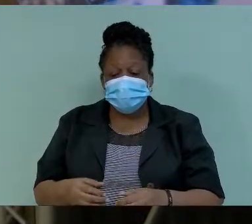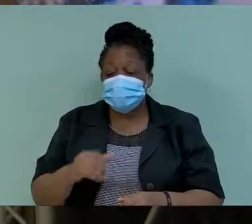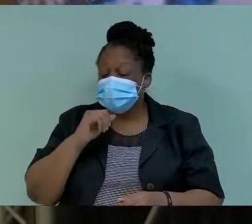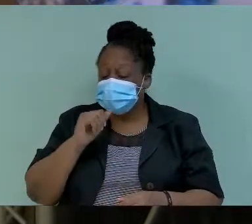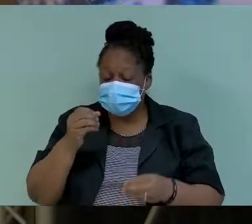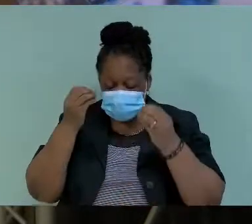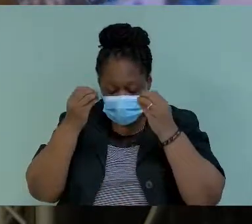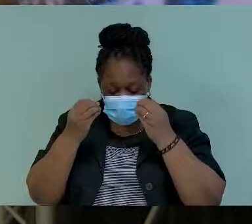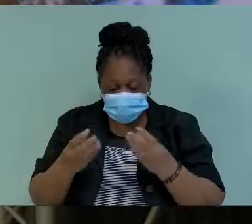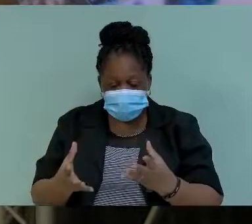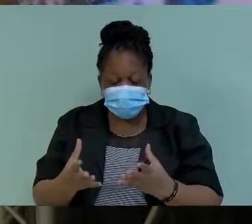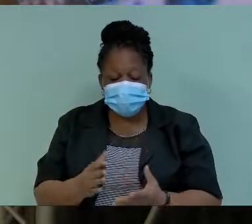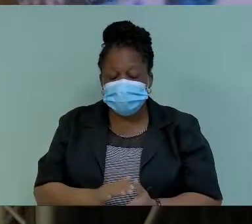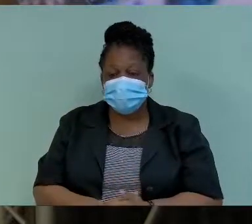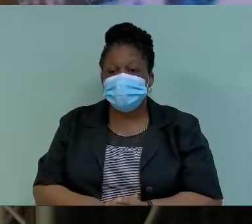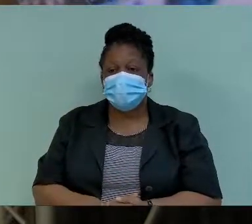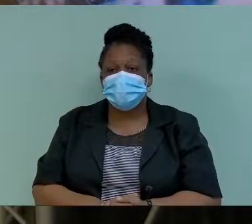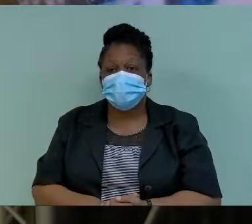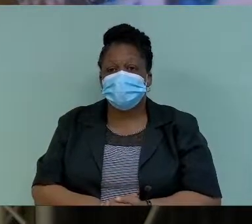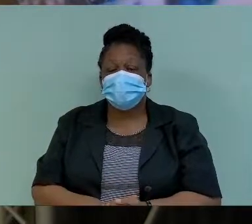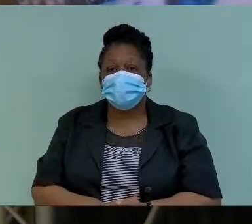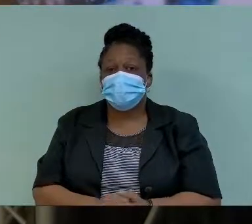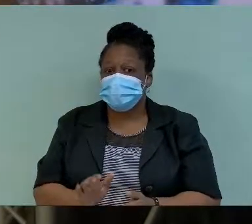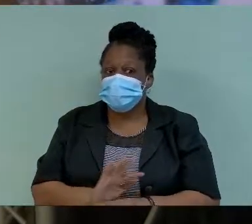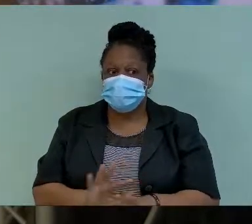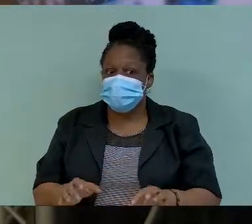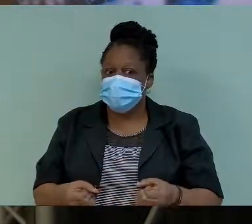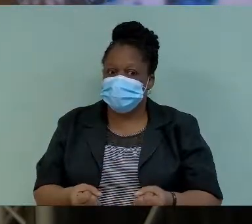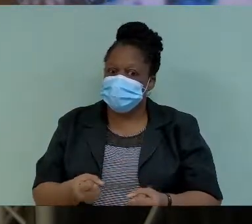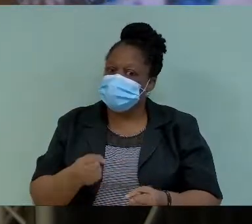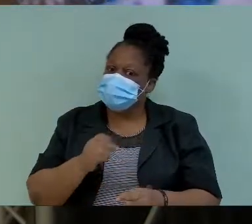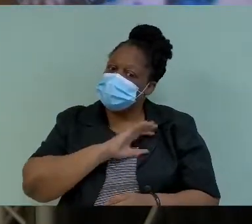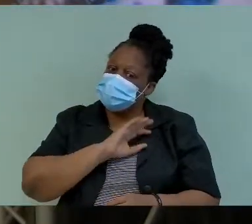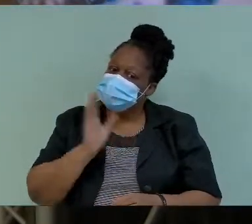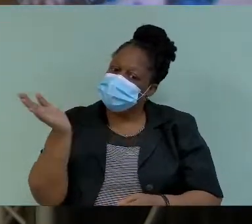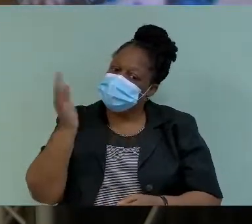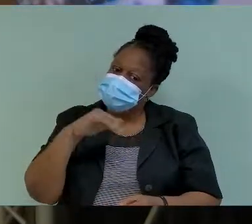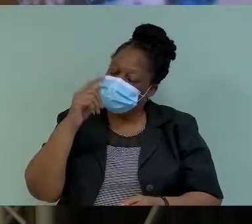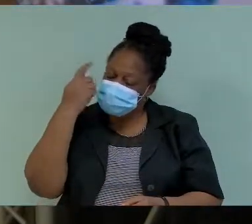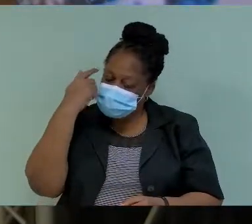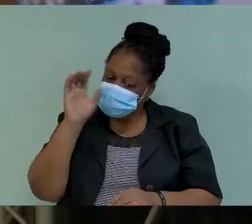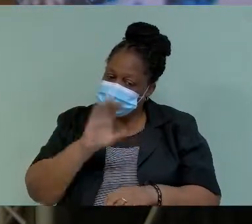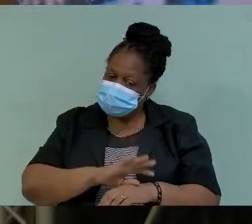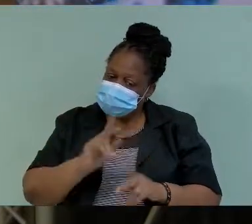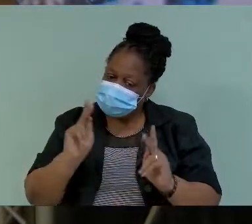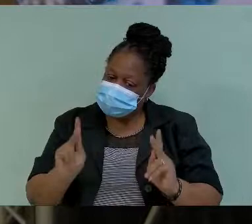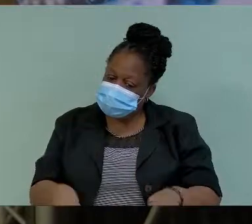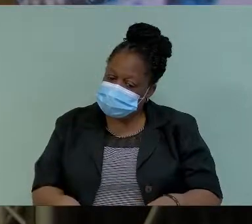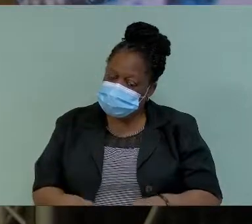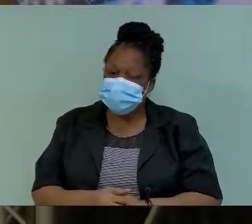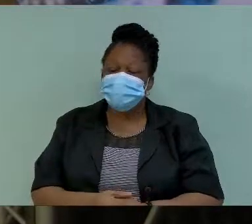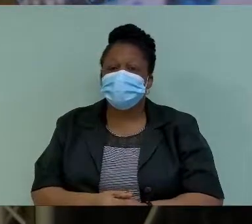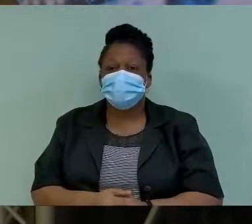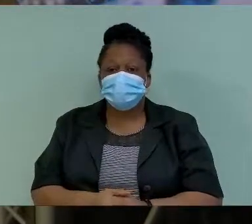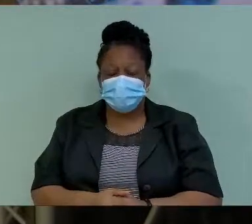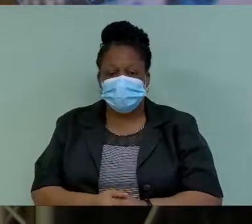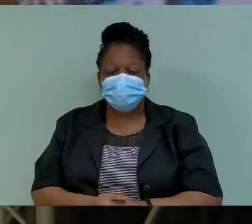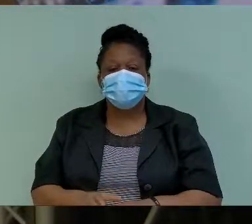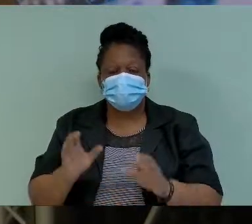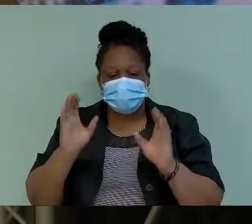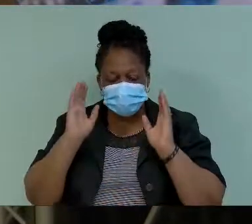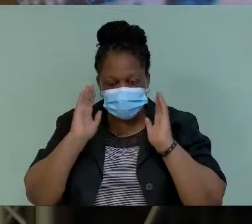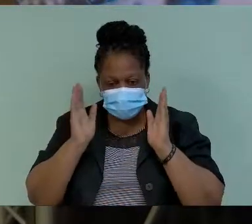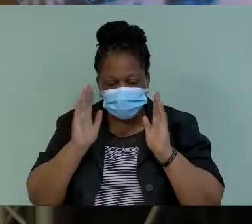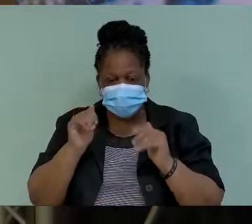to see any external enforcement. We must therefore, quote unquote, police